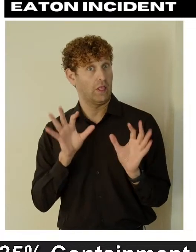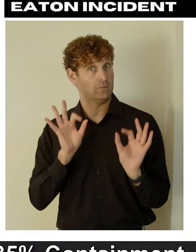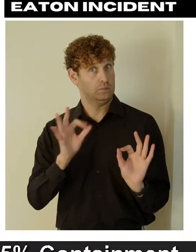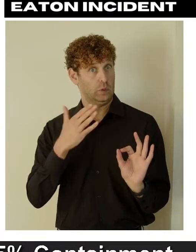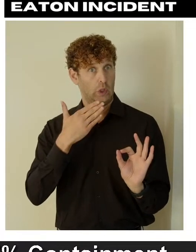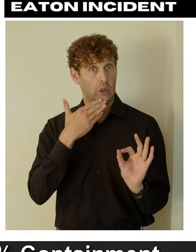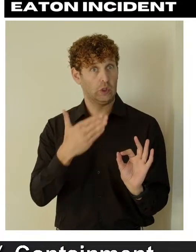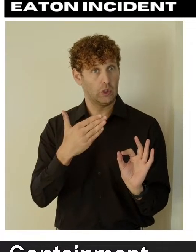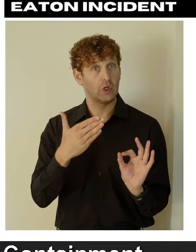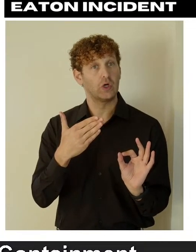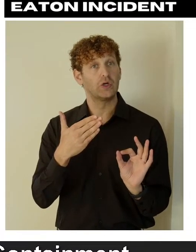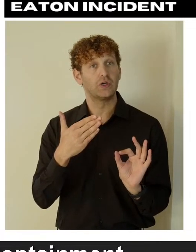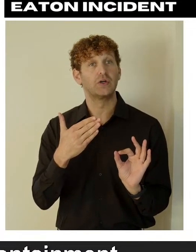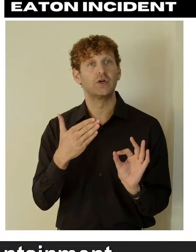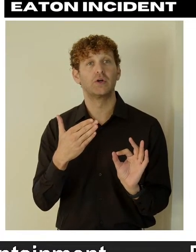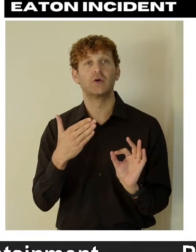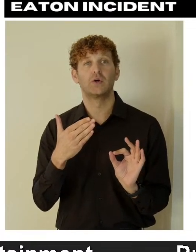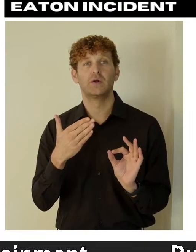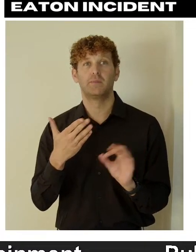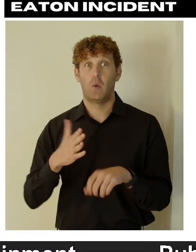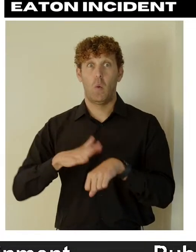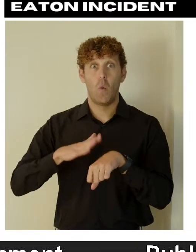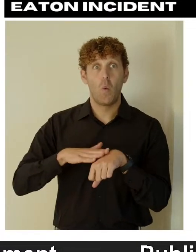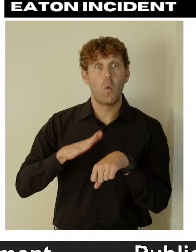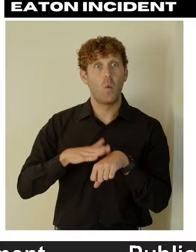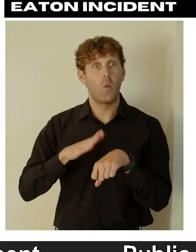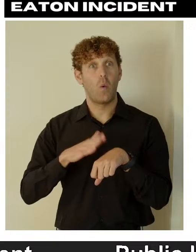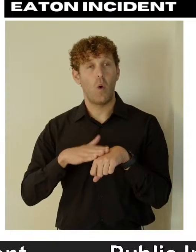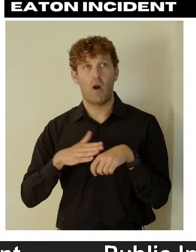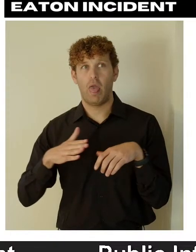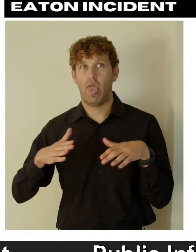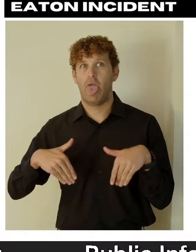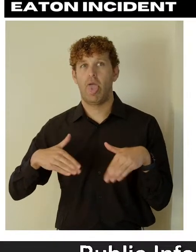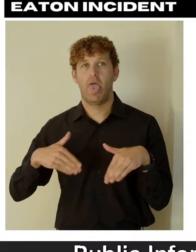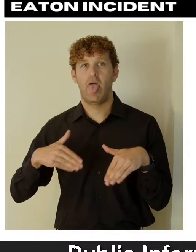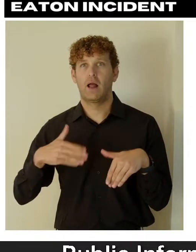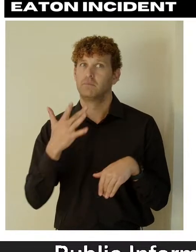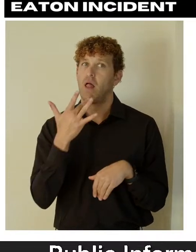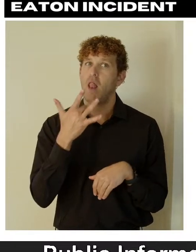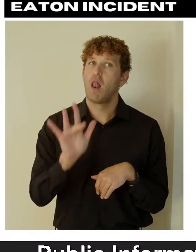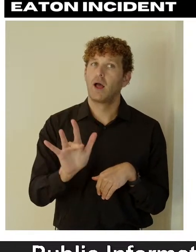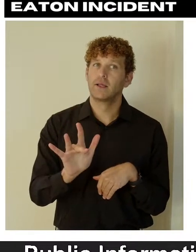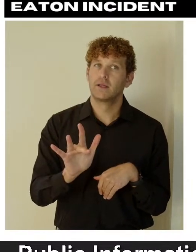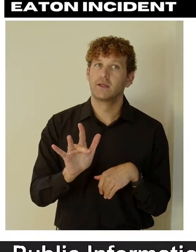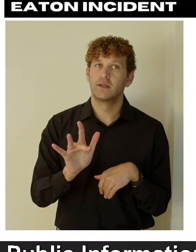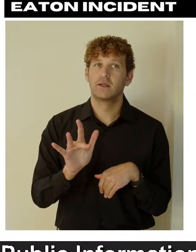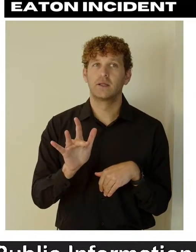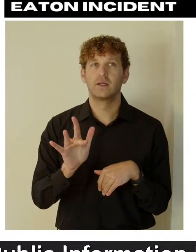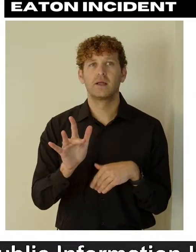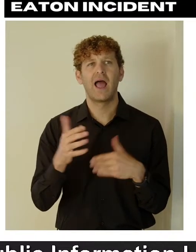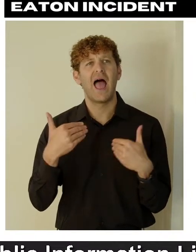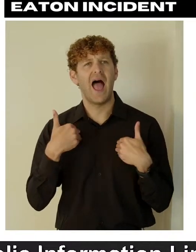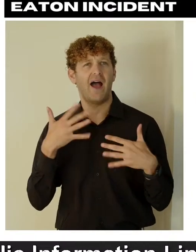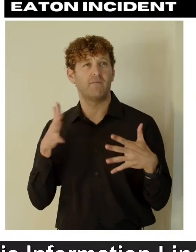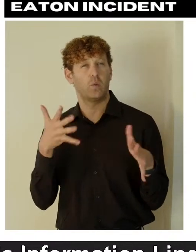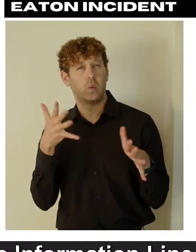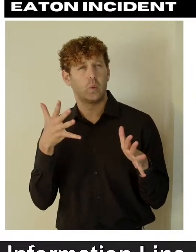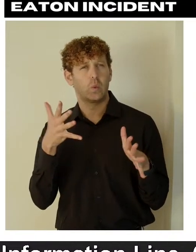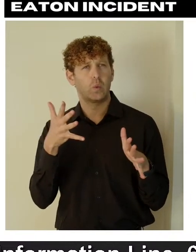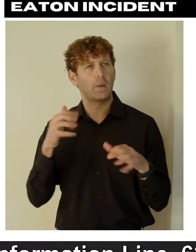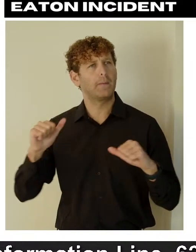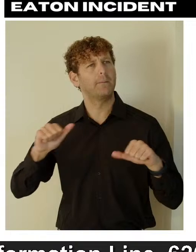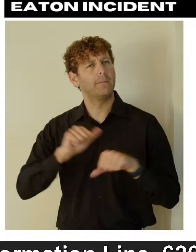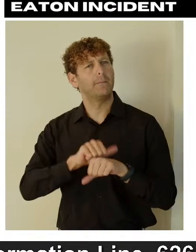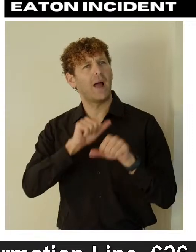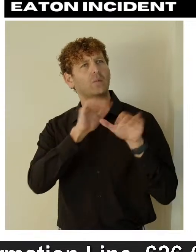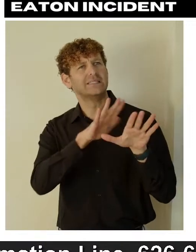haven't seen those conditions materialize down here at the surface at lower elevations. We did get some stronger gusts at higher elevations. There was gusts 60, even